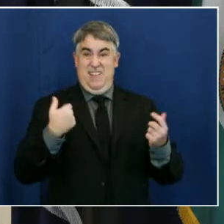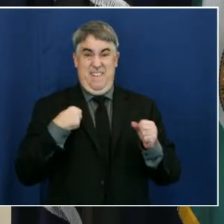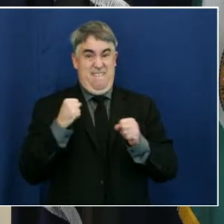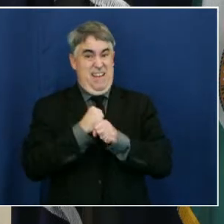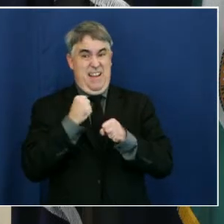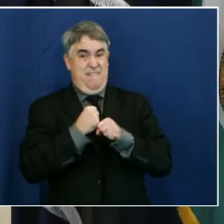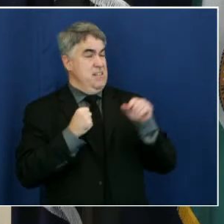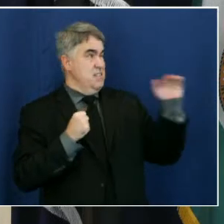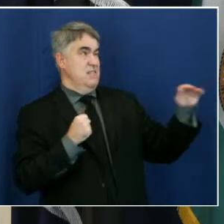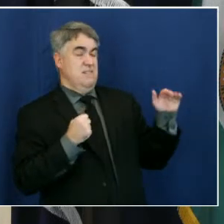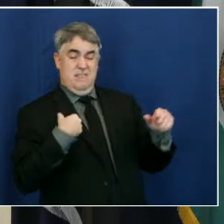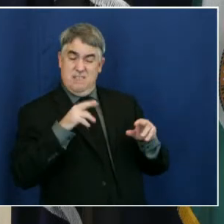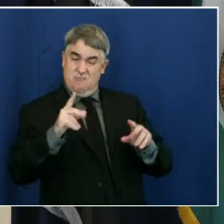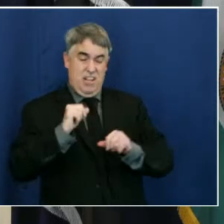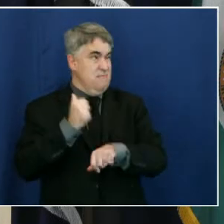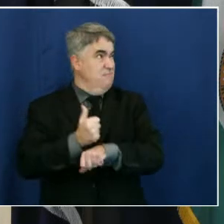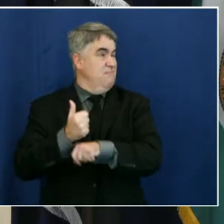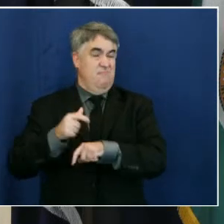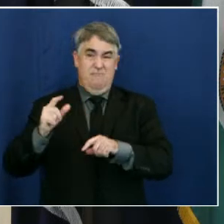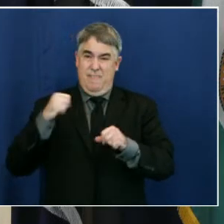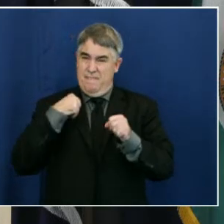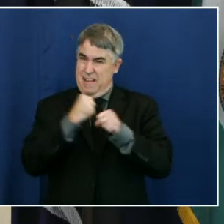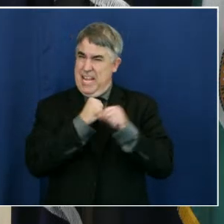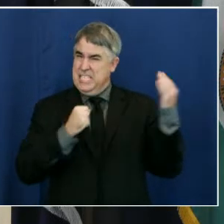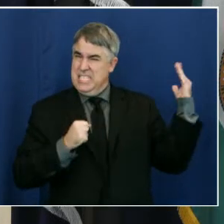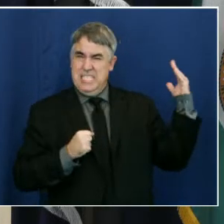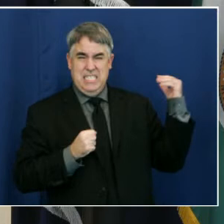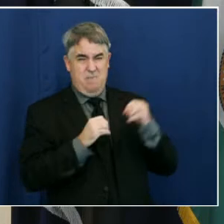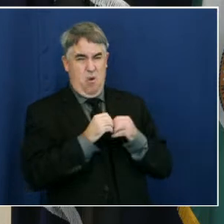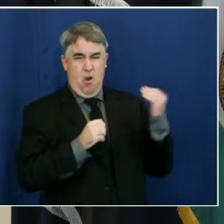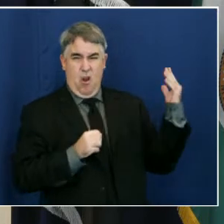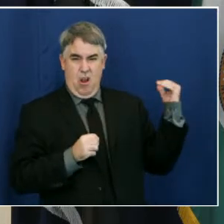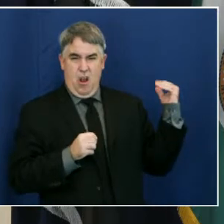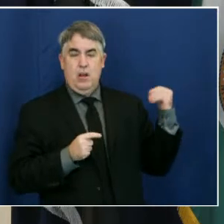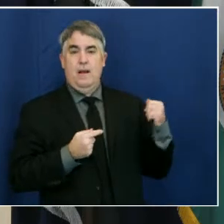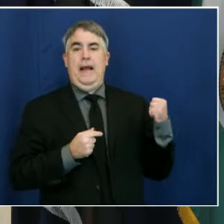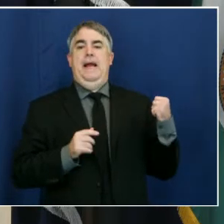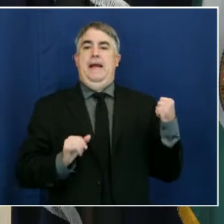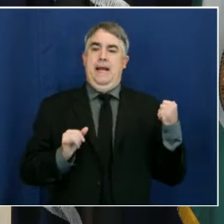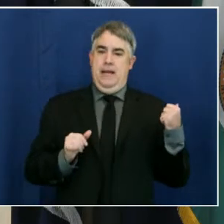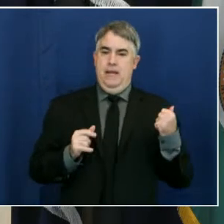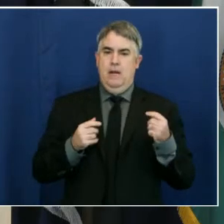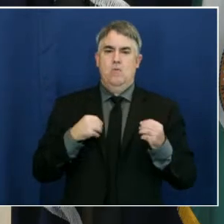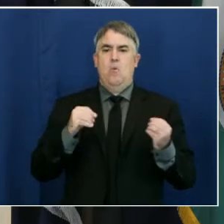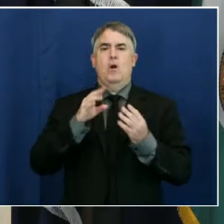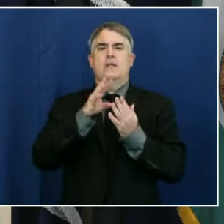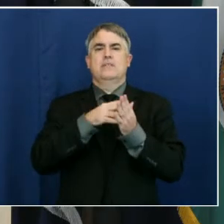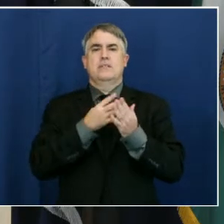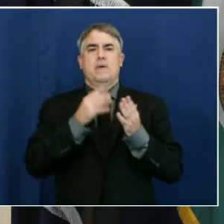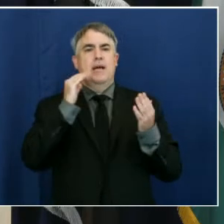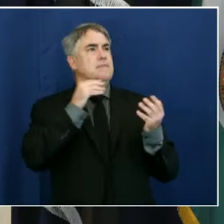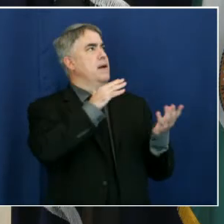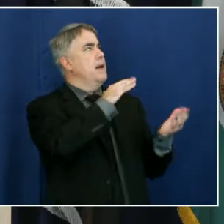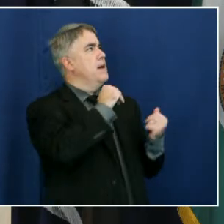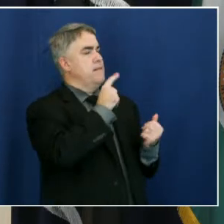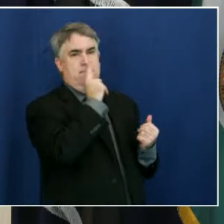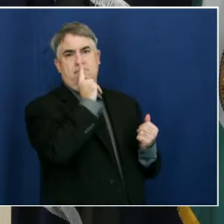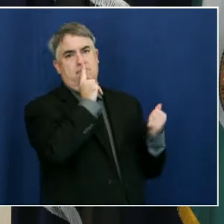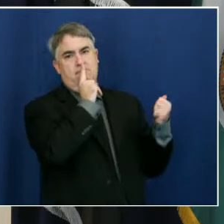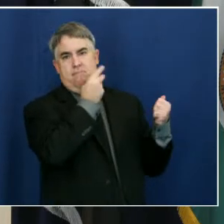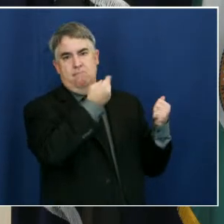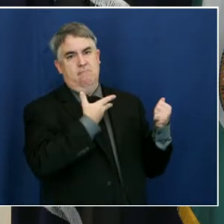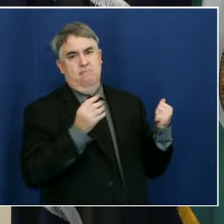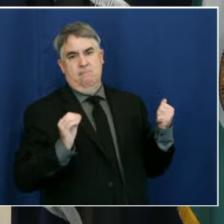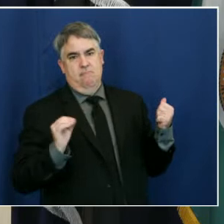single vaccine that we can possibly get, and we'll keep doing that. But we don't have a schedule. We often don't know until we're told, hey, this was